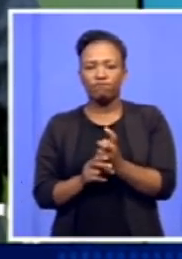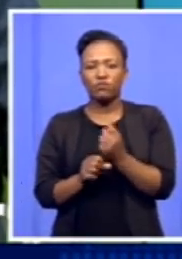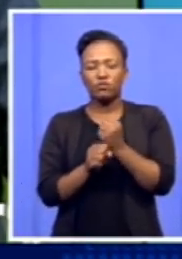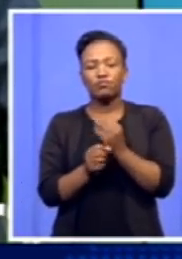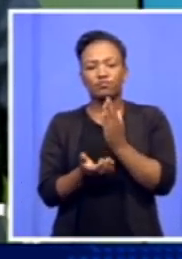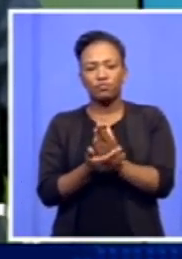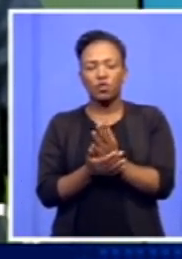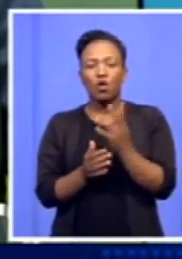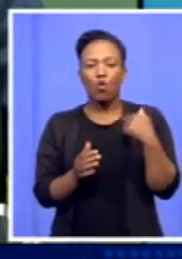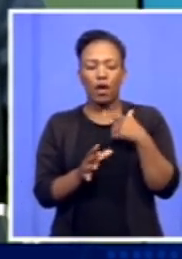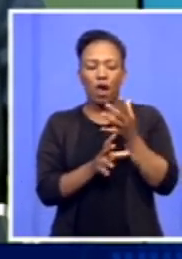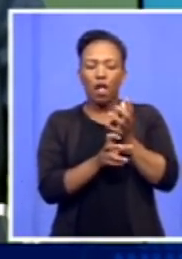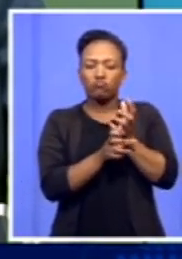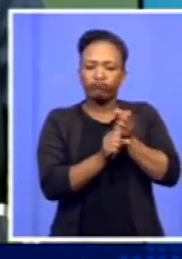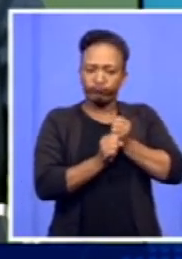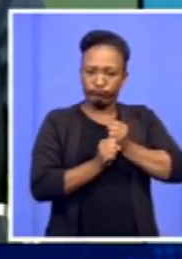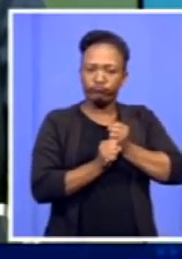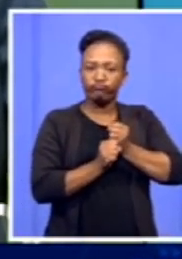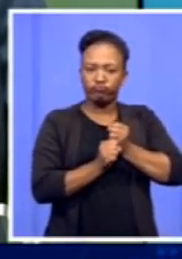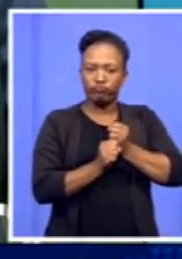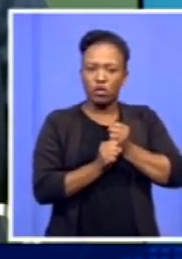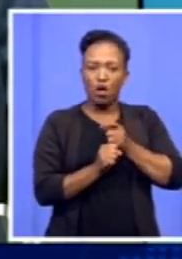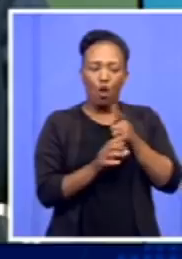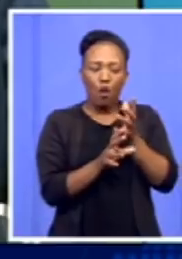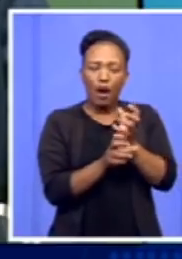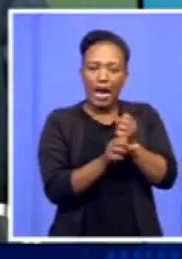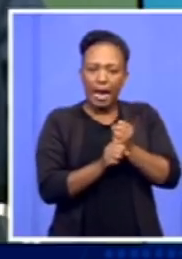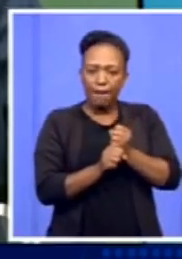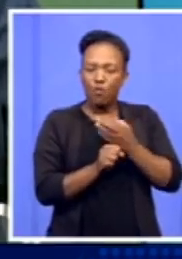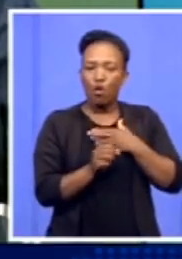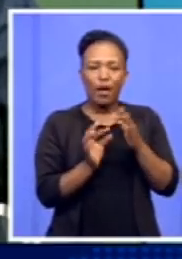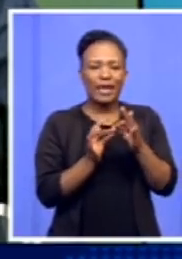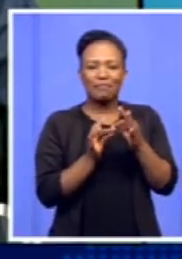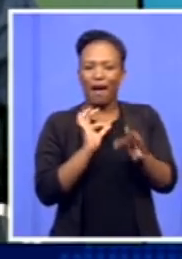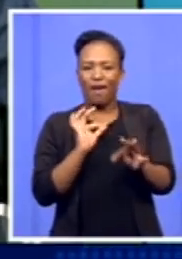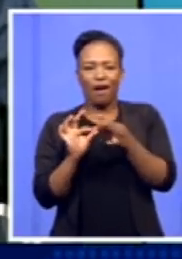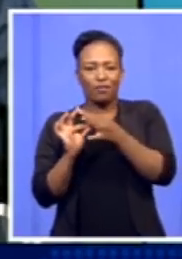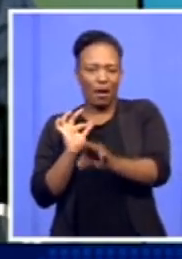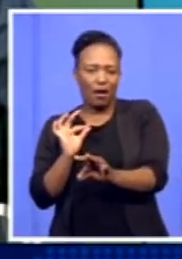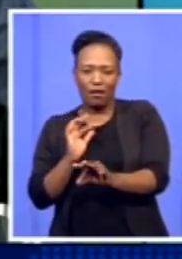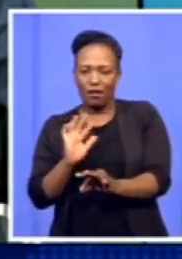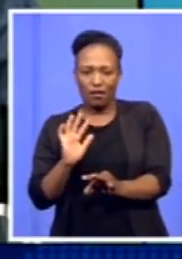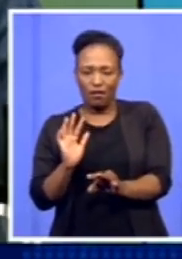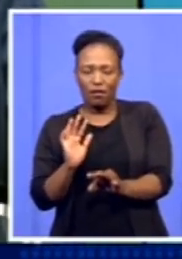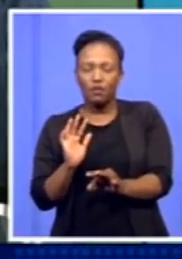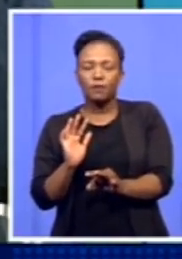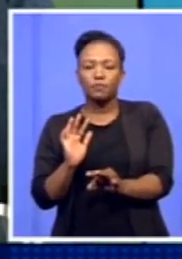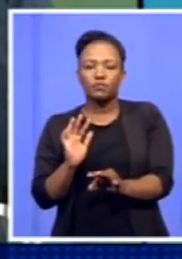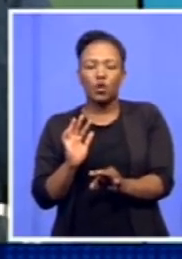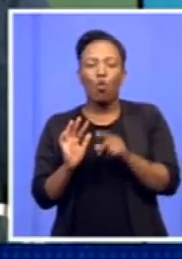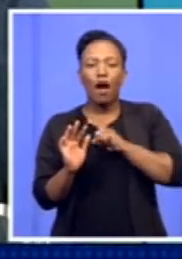that they don't get expired quickly, and effect of the heat of the weather